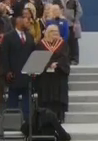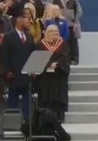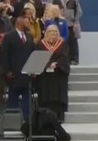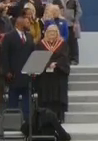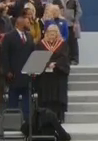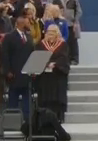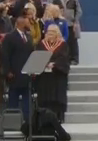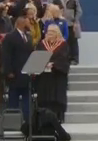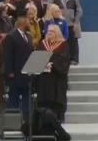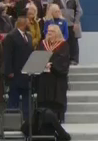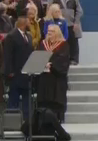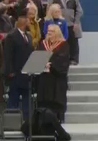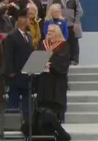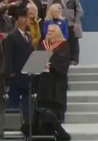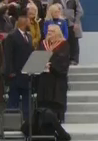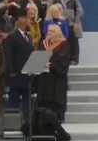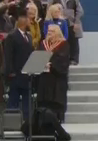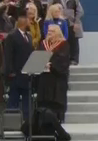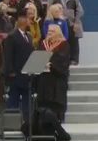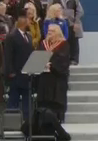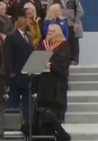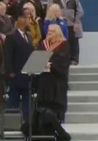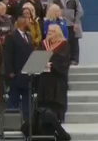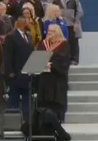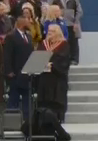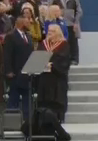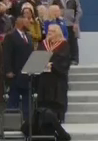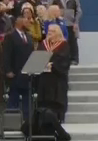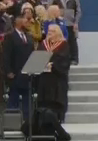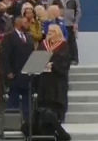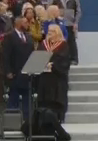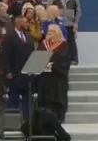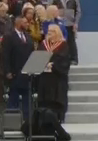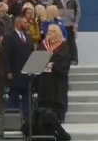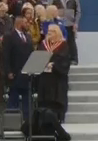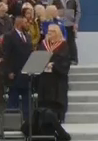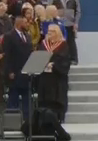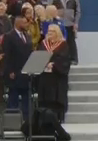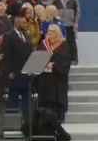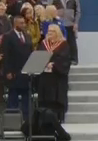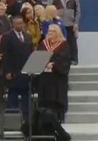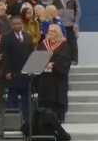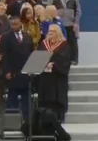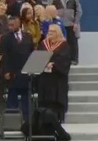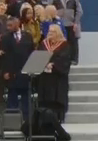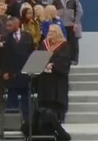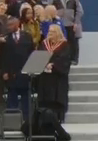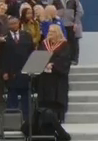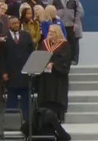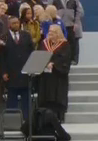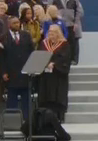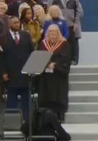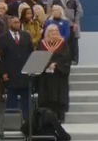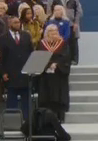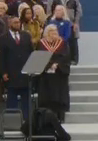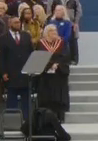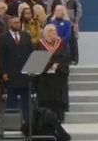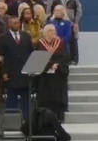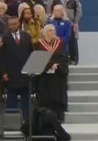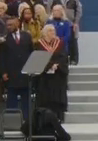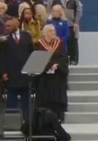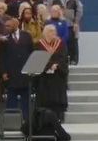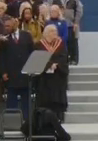is overcast, but nonetheless pretty nice, and we are just kind of observing exactly what is happening